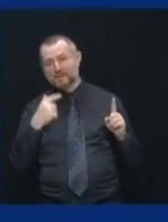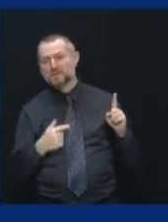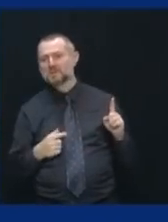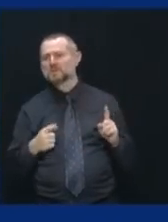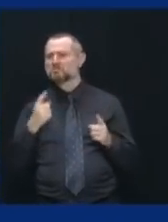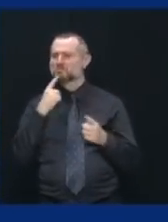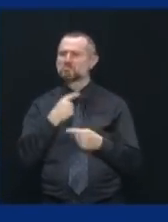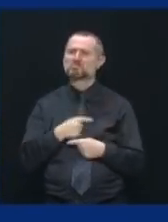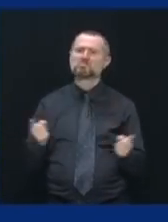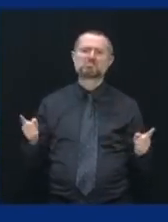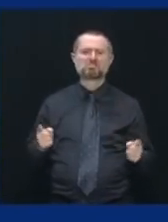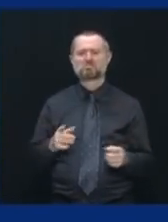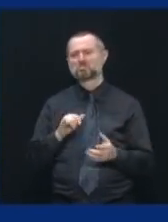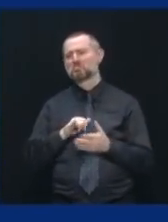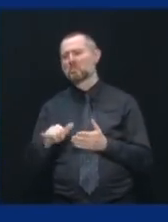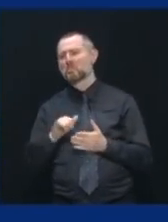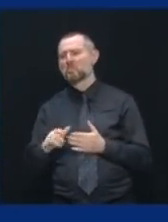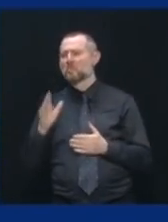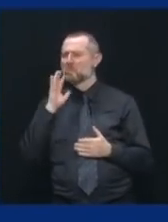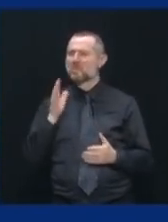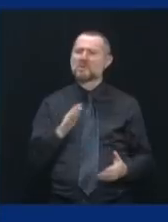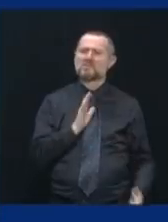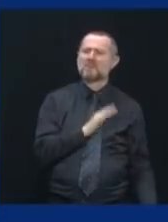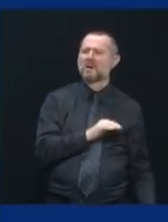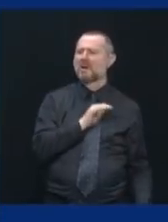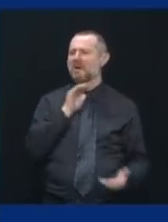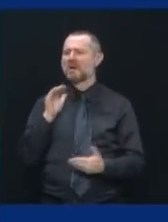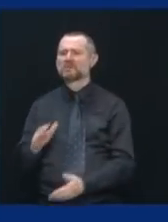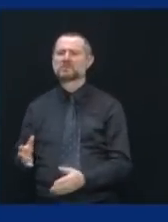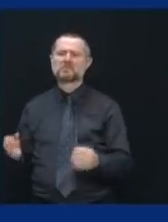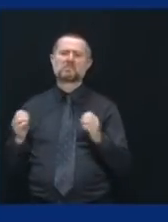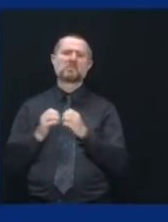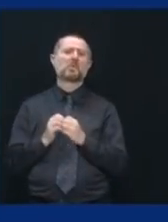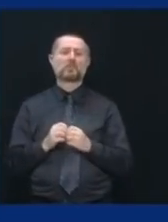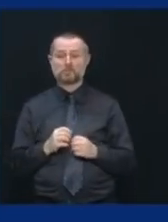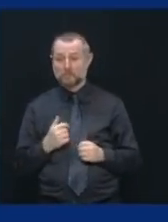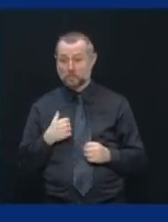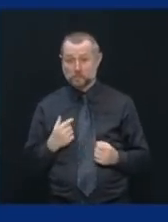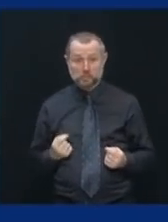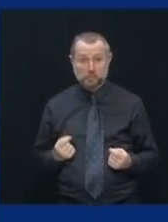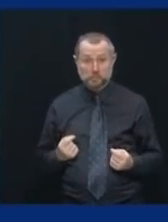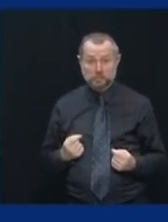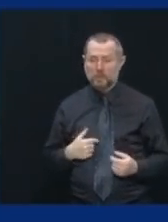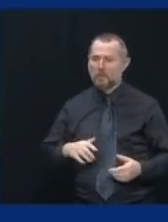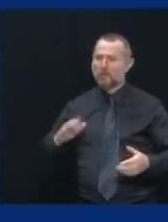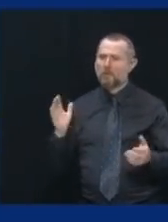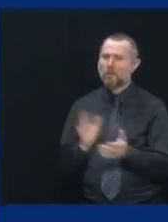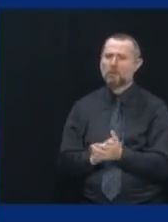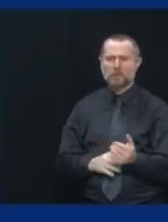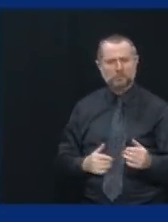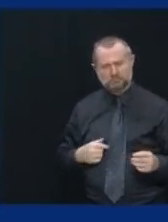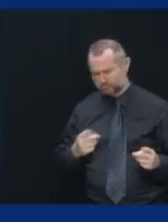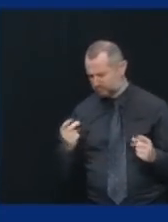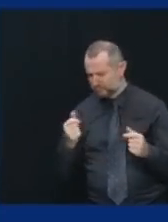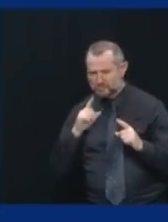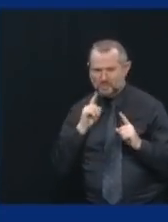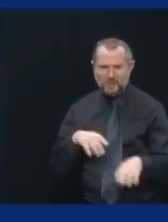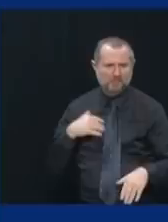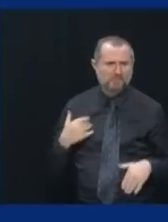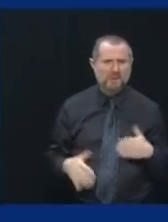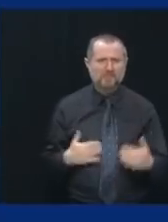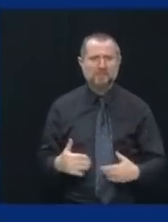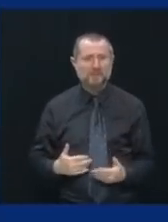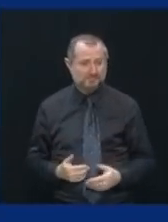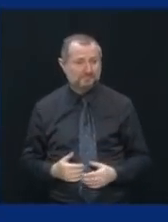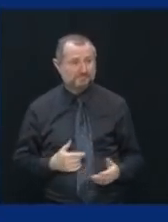announces we're going to get more dosages, you know what we're going to do? We'll adjust to that new fact and